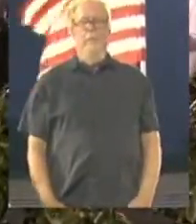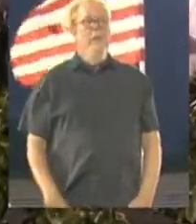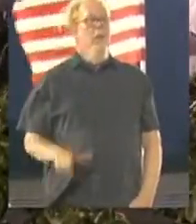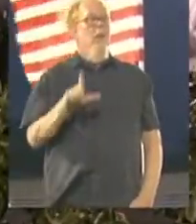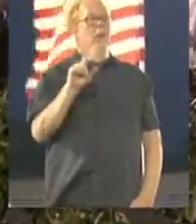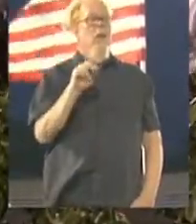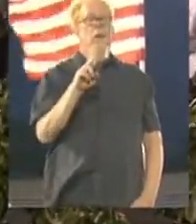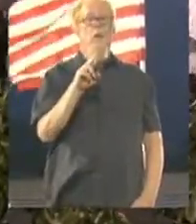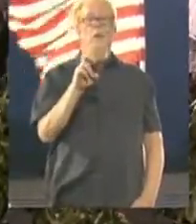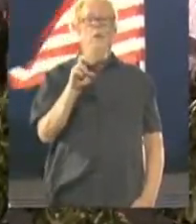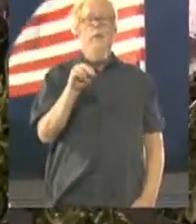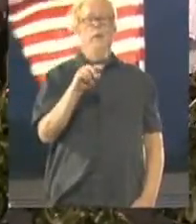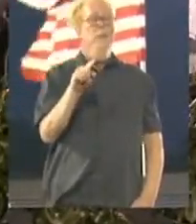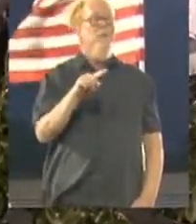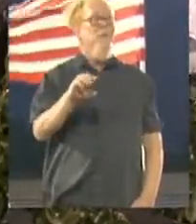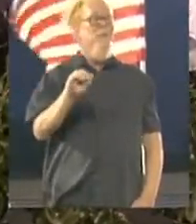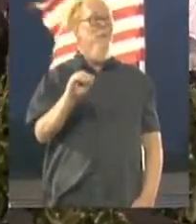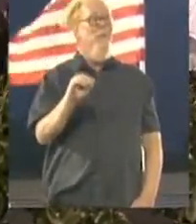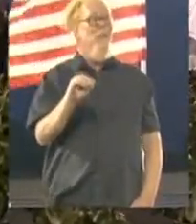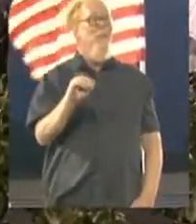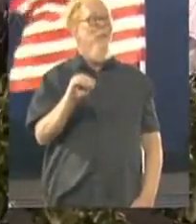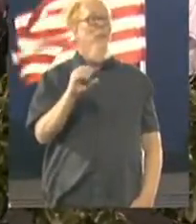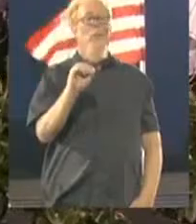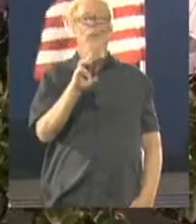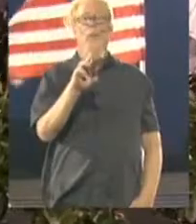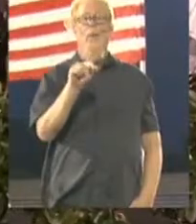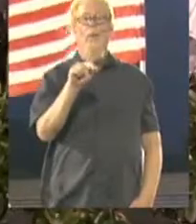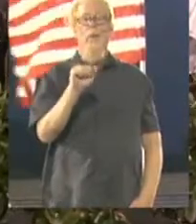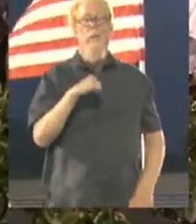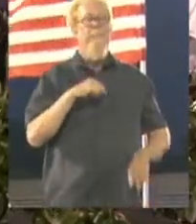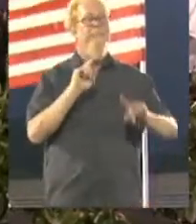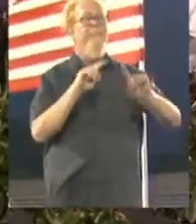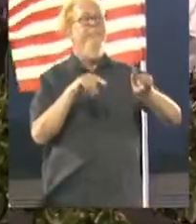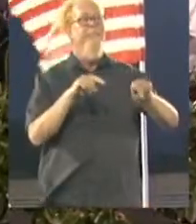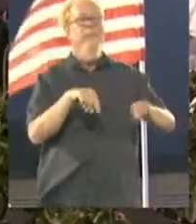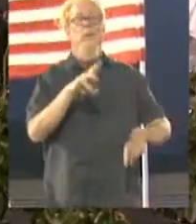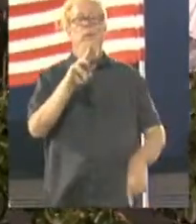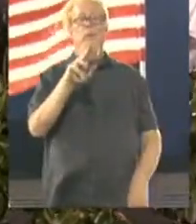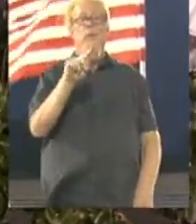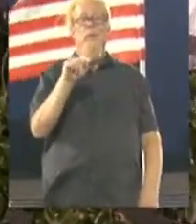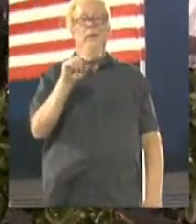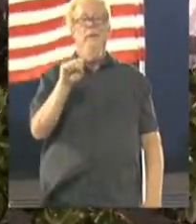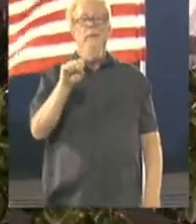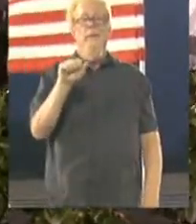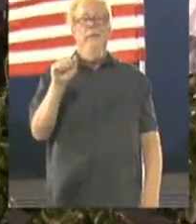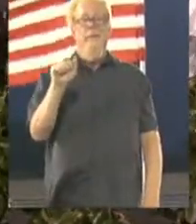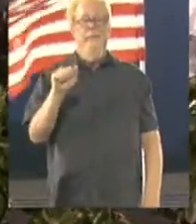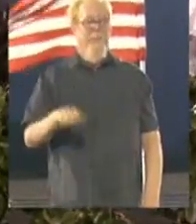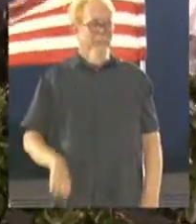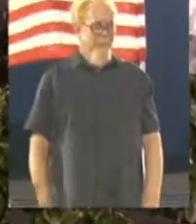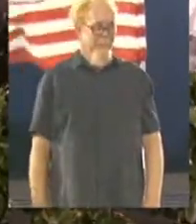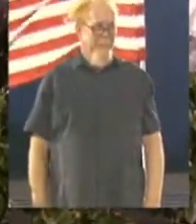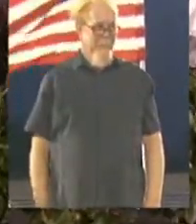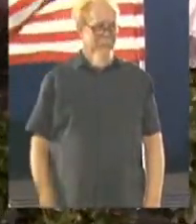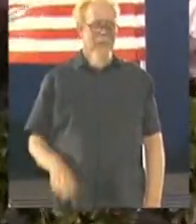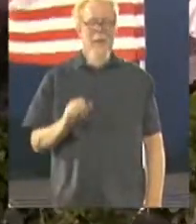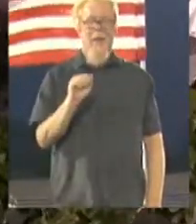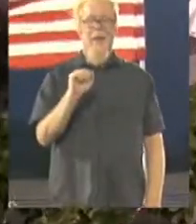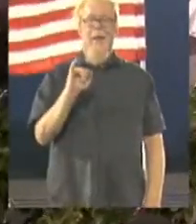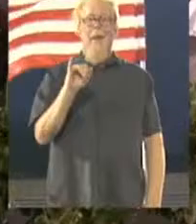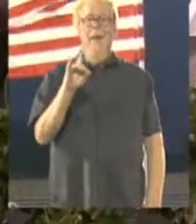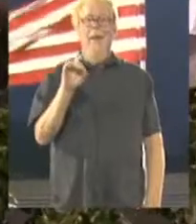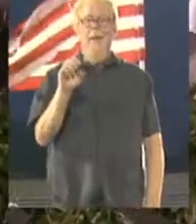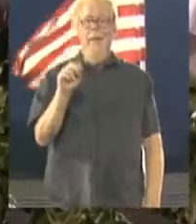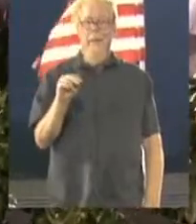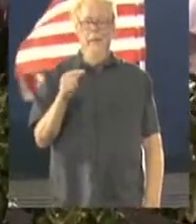Lorenzo Horta will be attending the University of Texas at San Antonio. Aiden